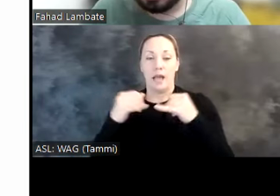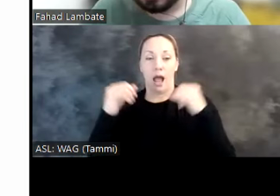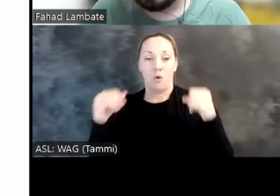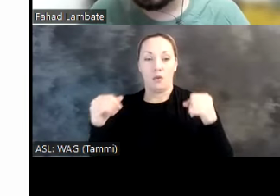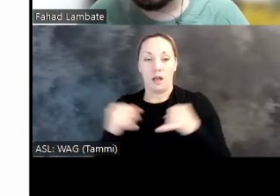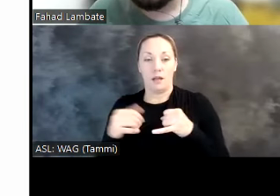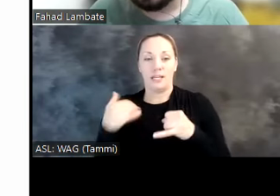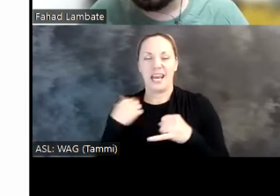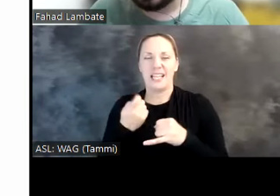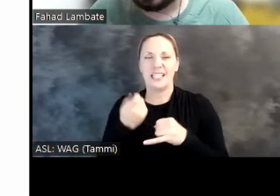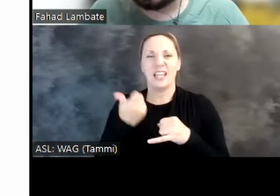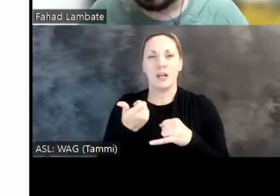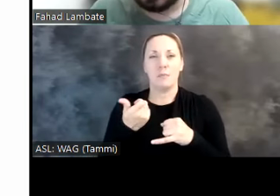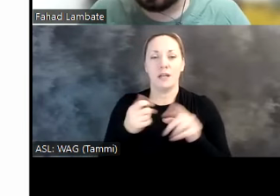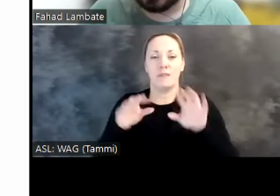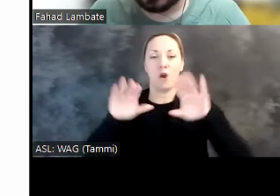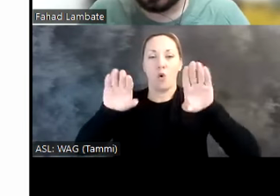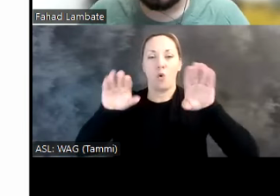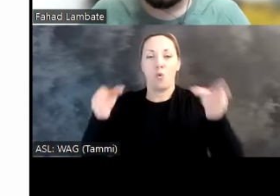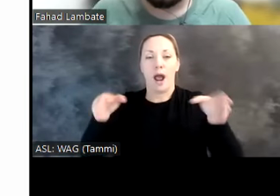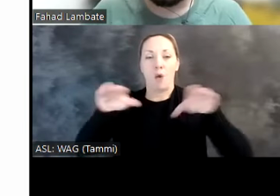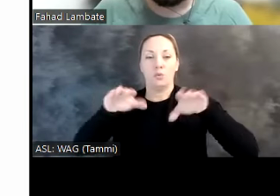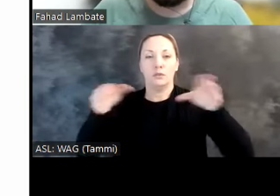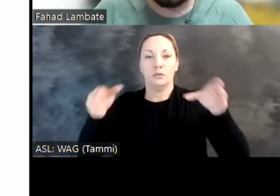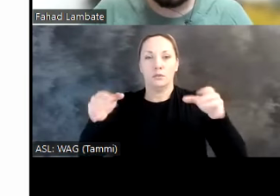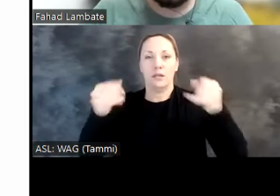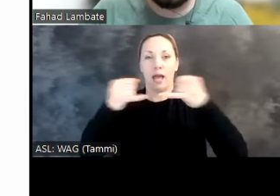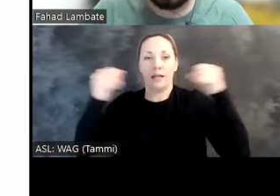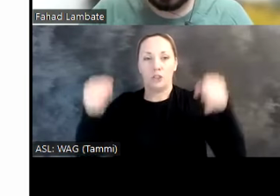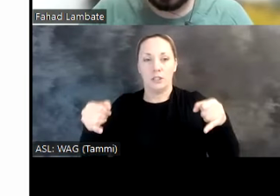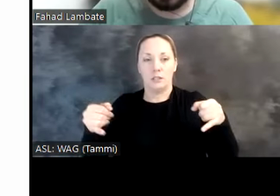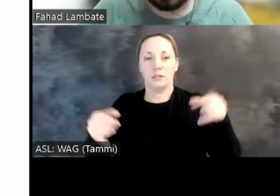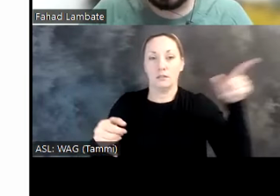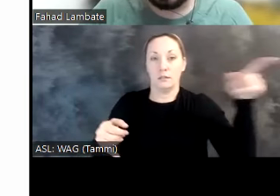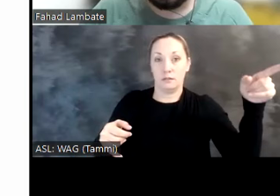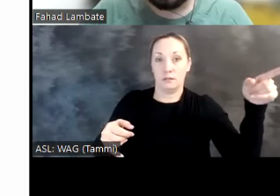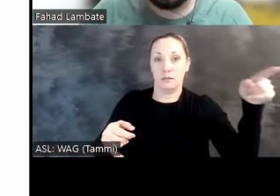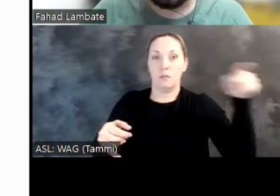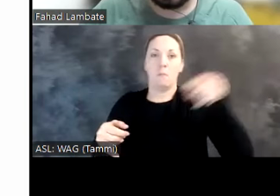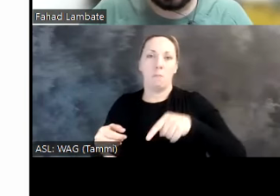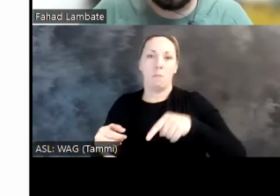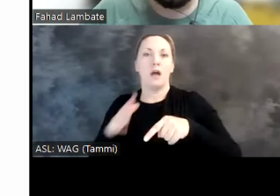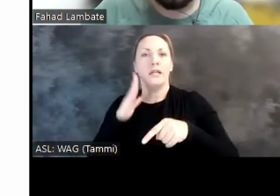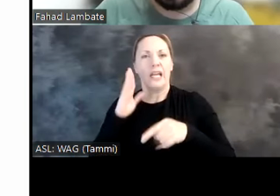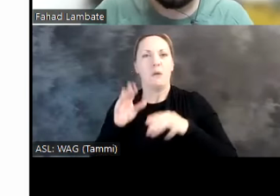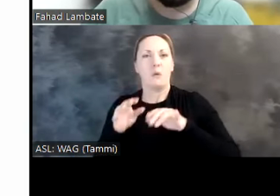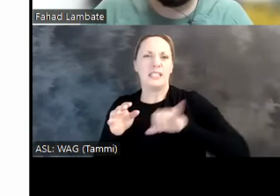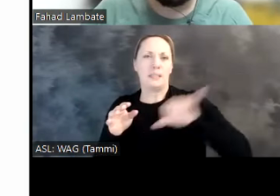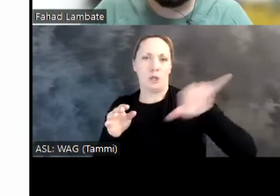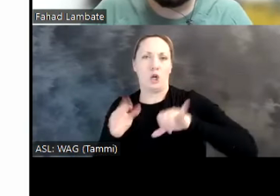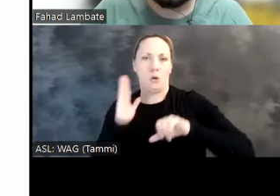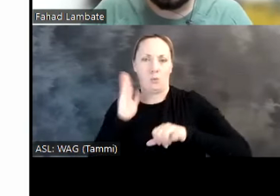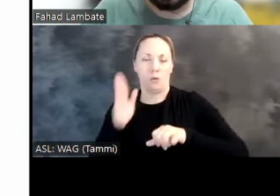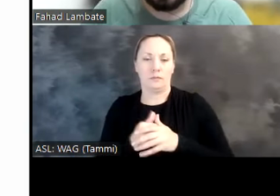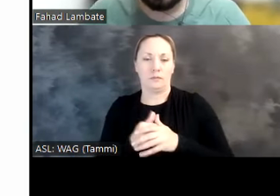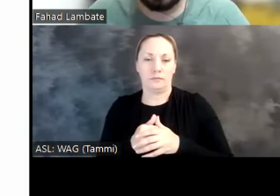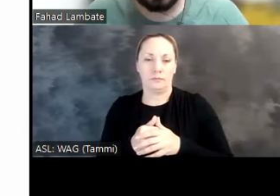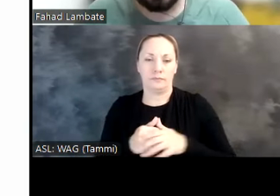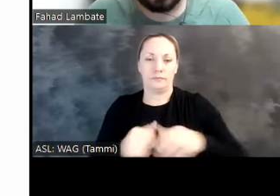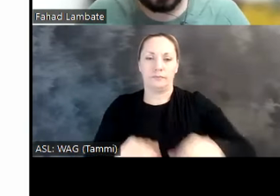a little bit of round edges to it. But nonetheless, it will look kind of similar, in